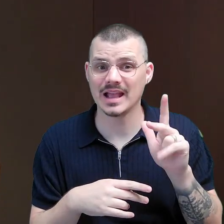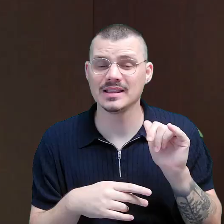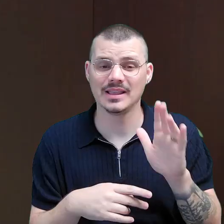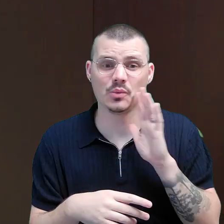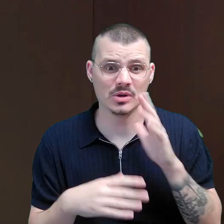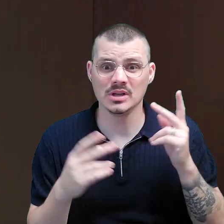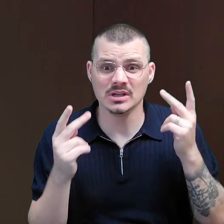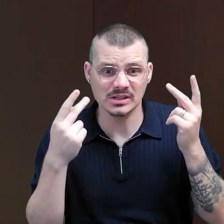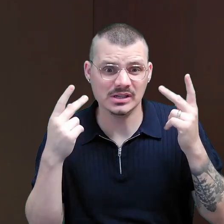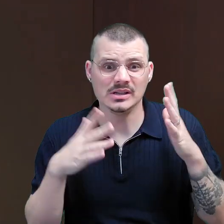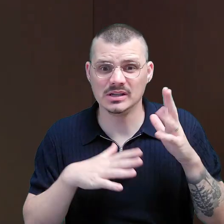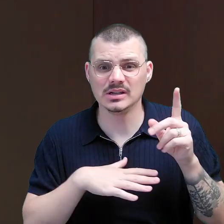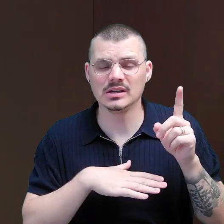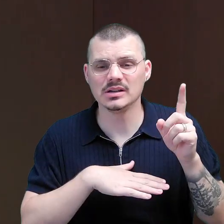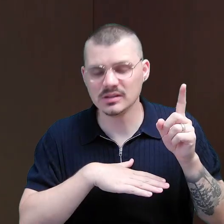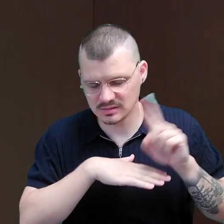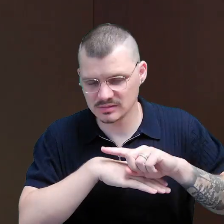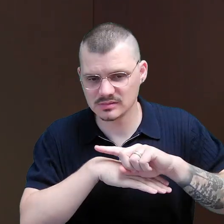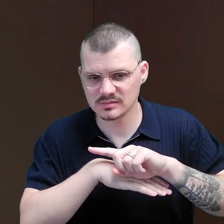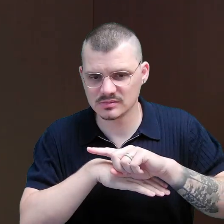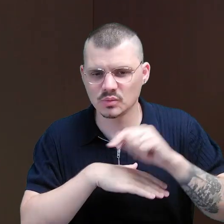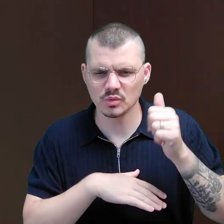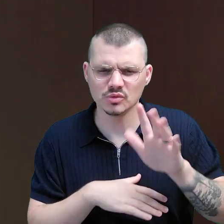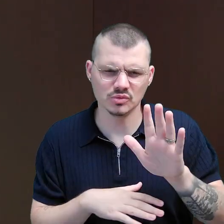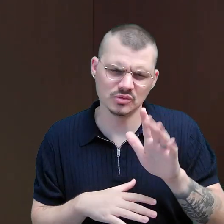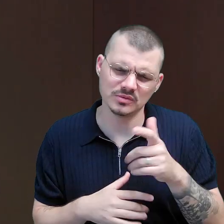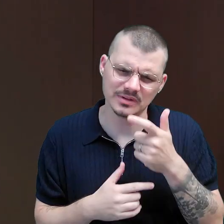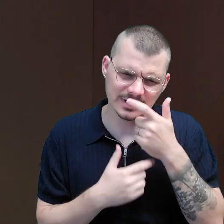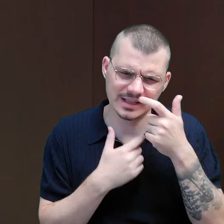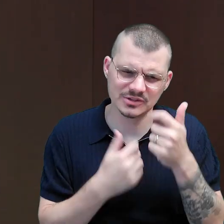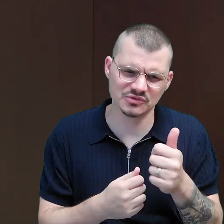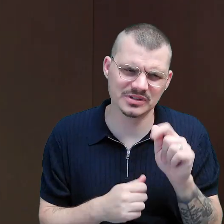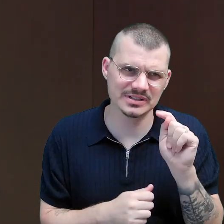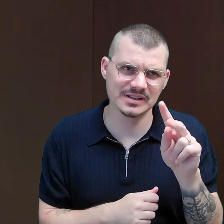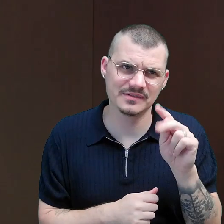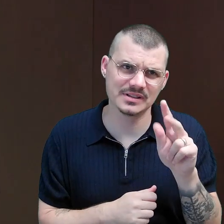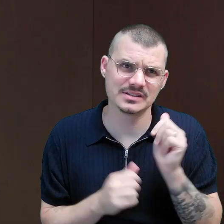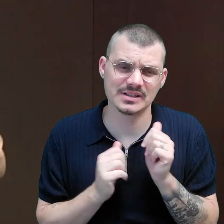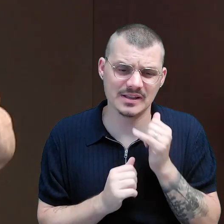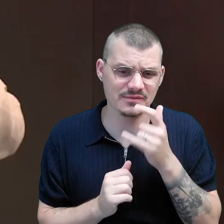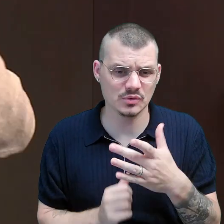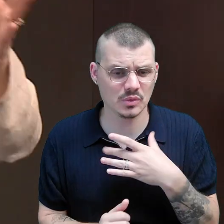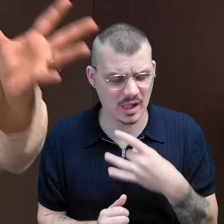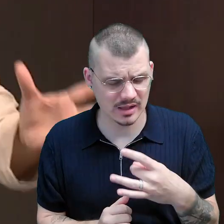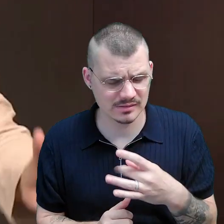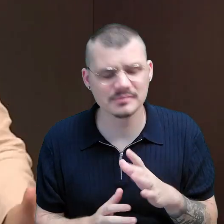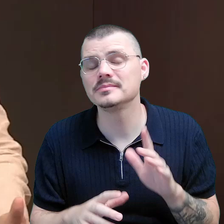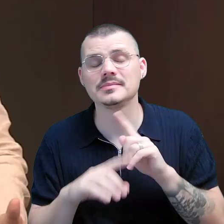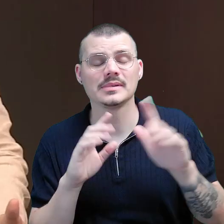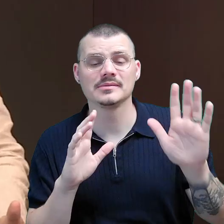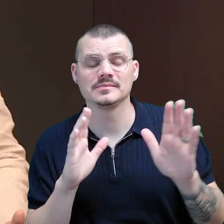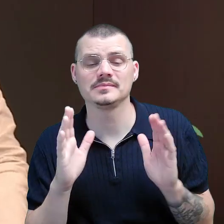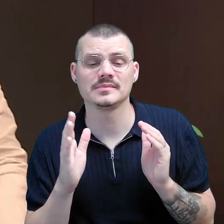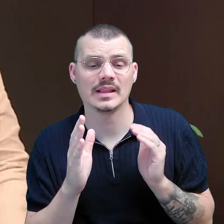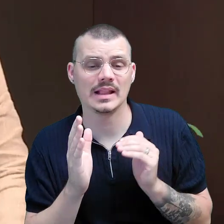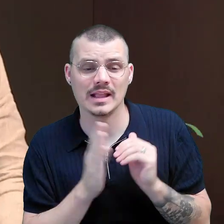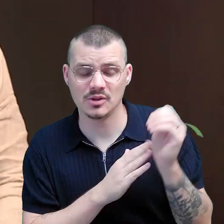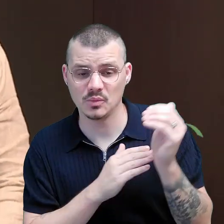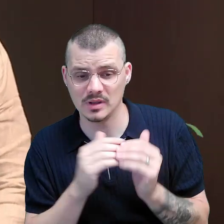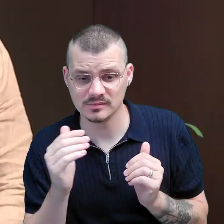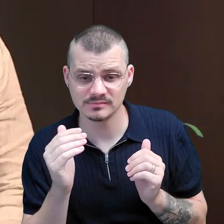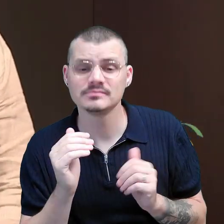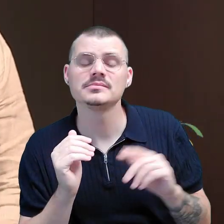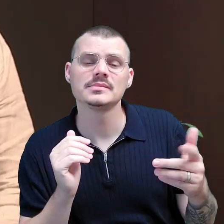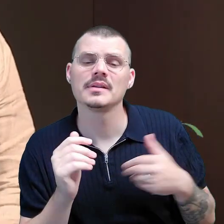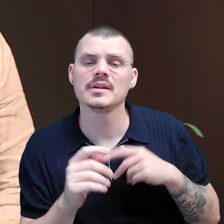lose consciousness, which led to a really interesting TV series if you're into that sort of thing. But anyway,